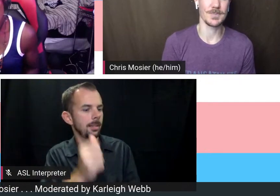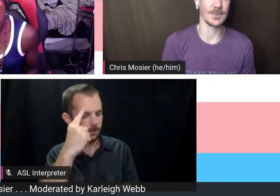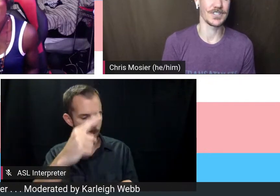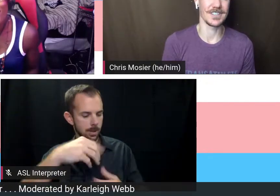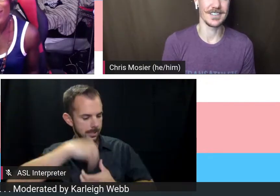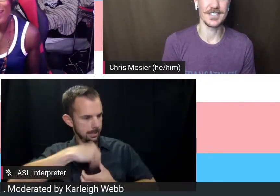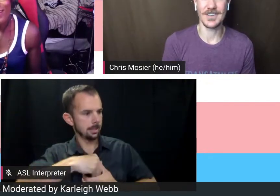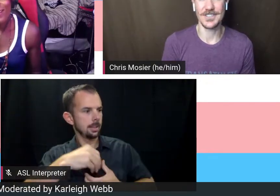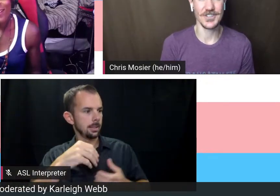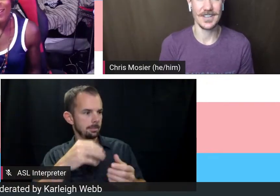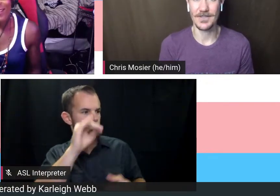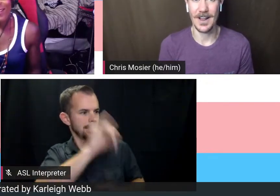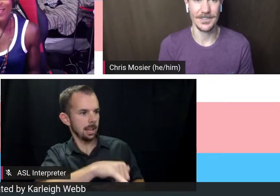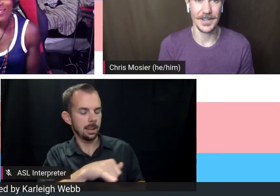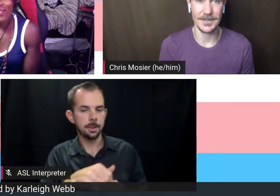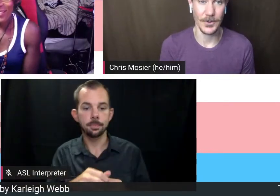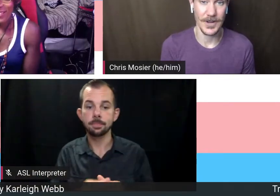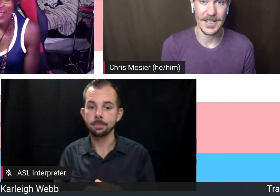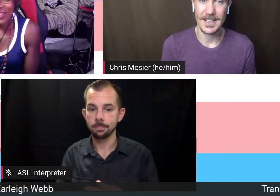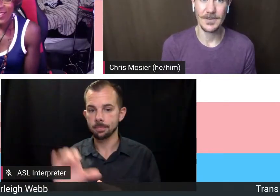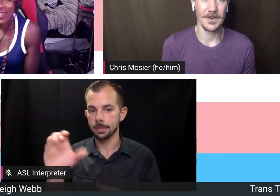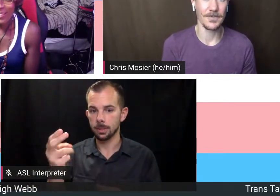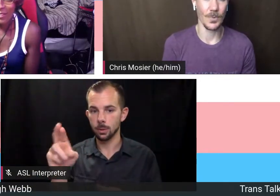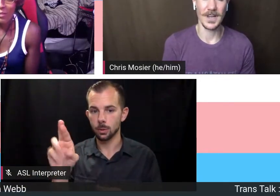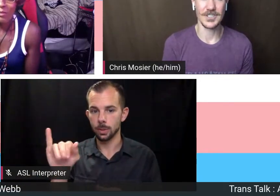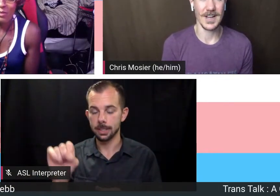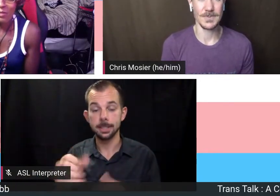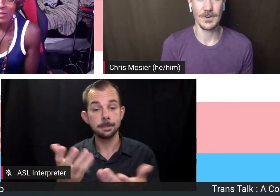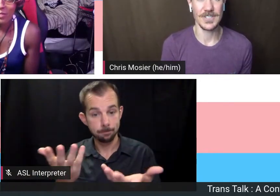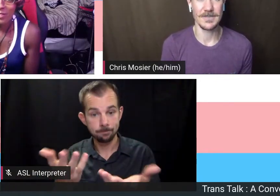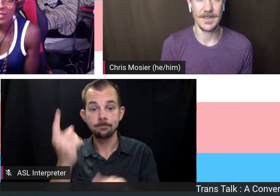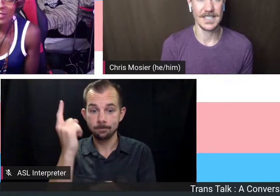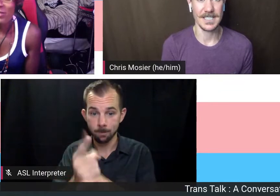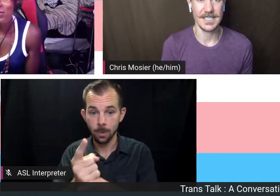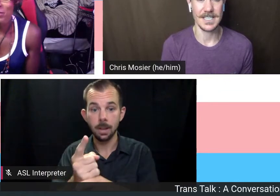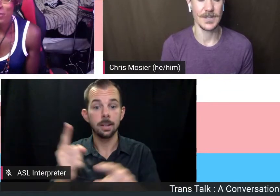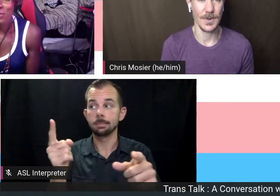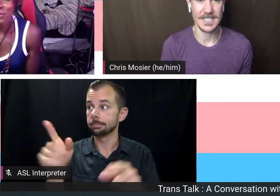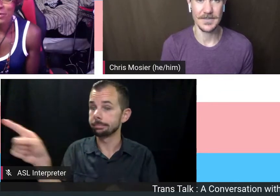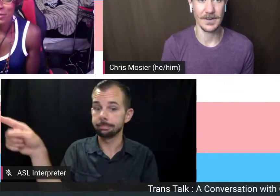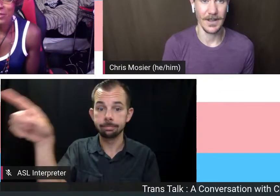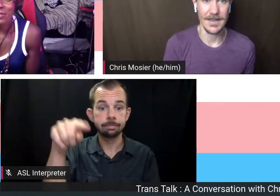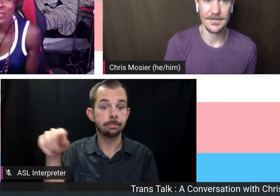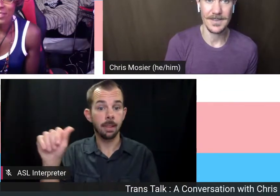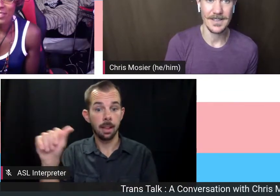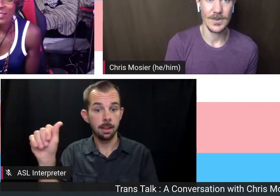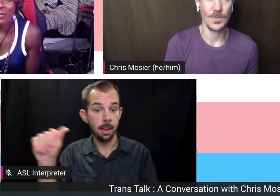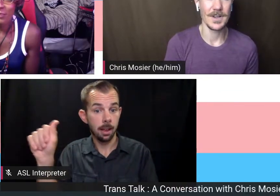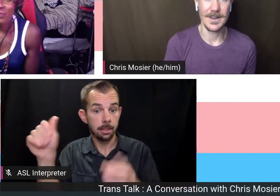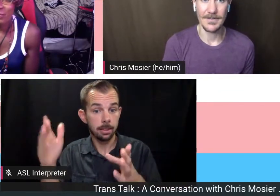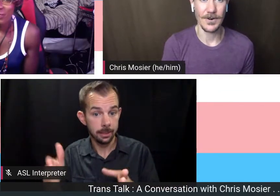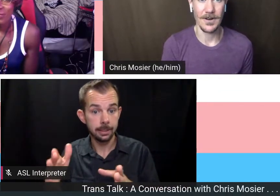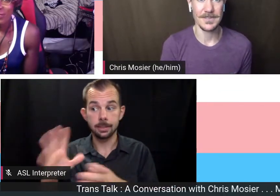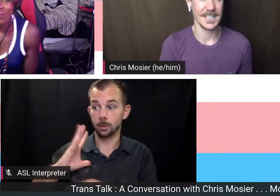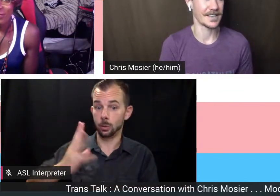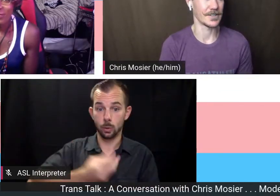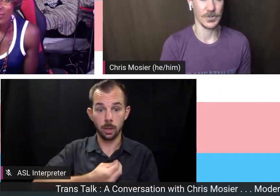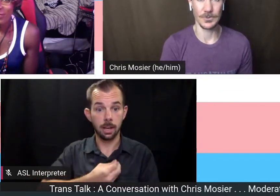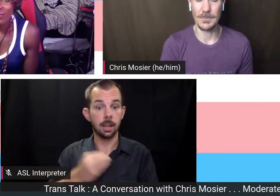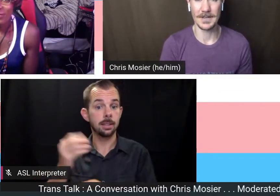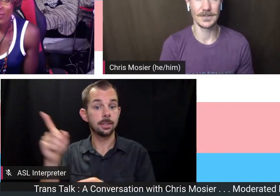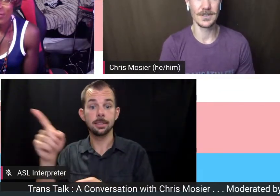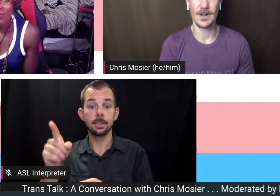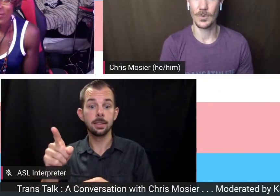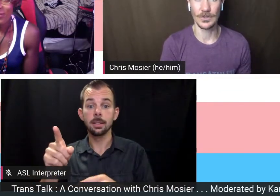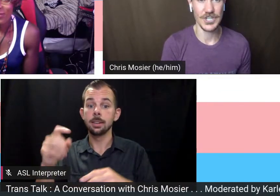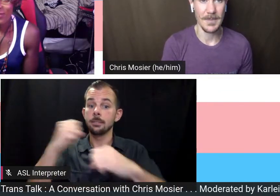No trans person is transitioning for athletic glory. What a trans person faces in the rest of their life would never offset a